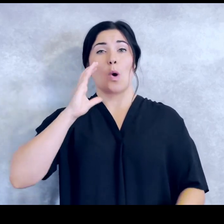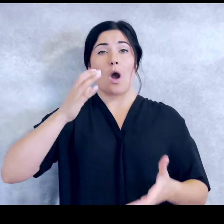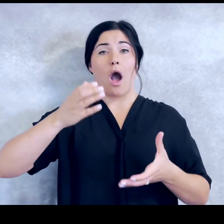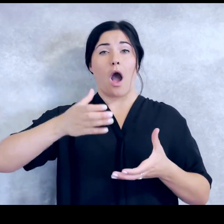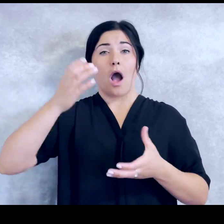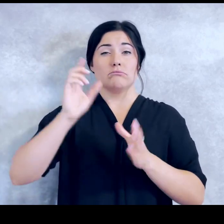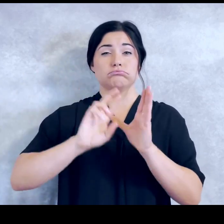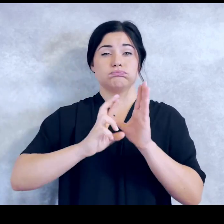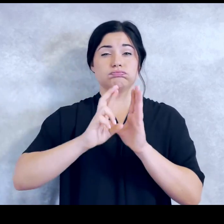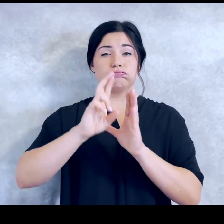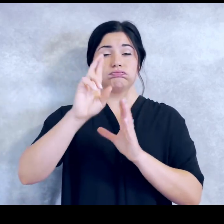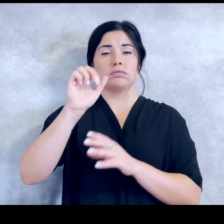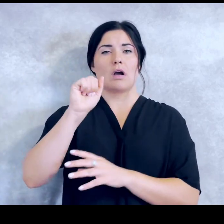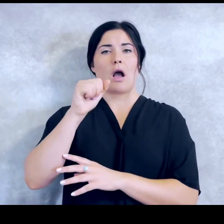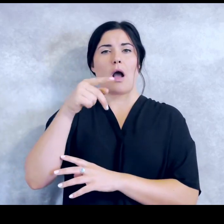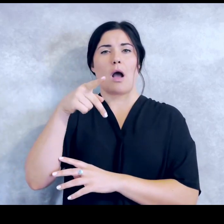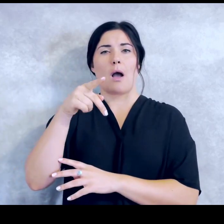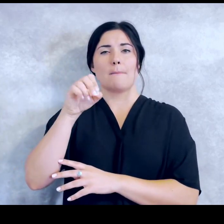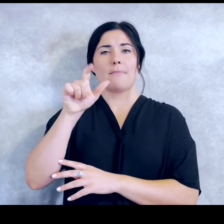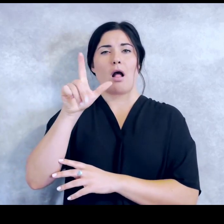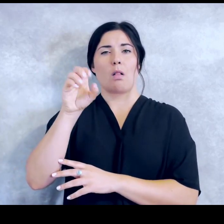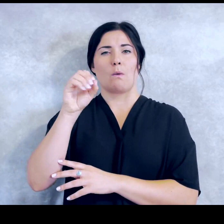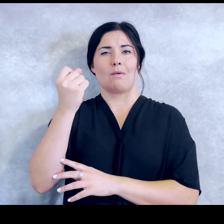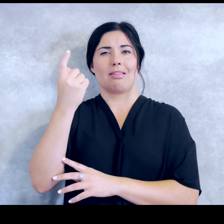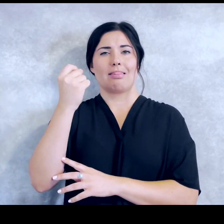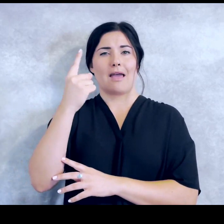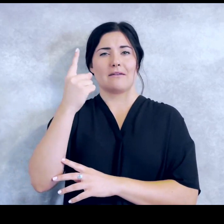1969, Apollo 11 landed on the moon.